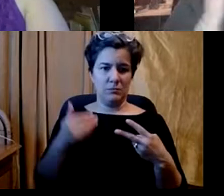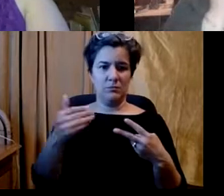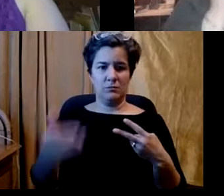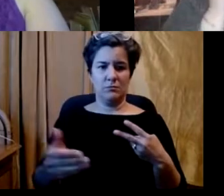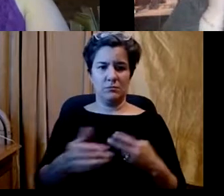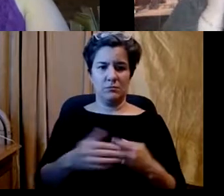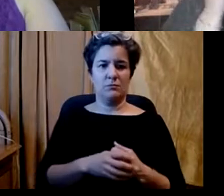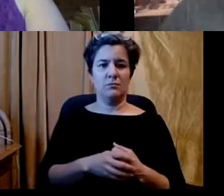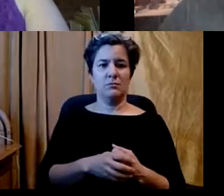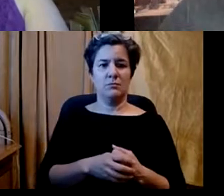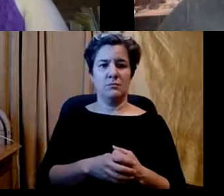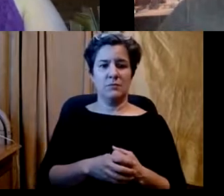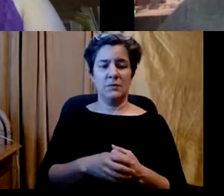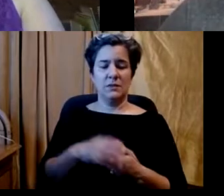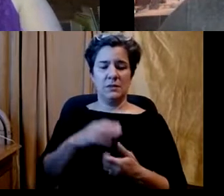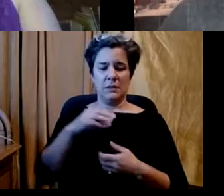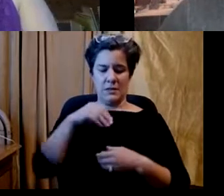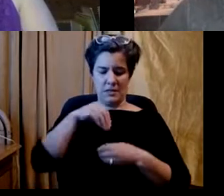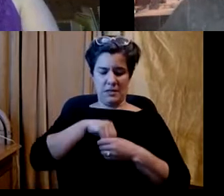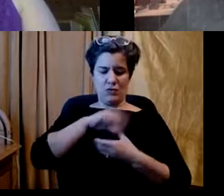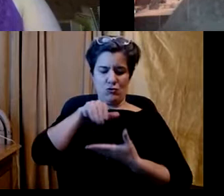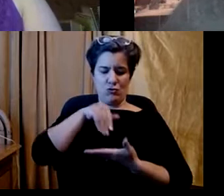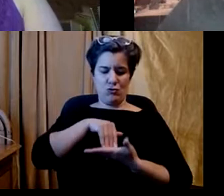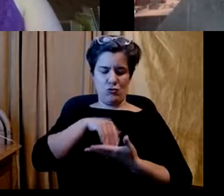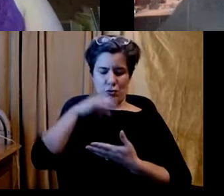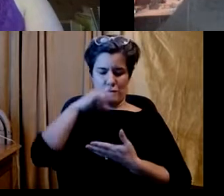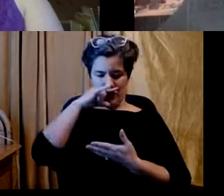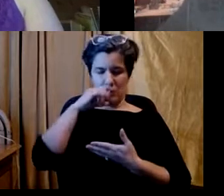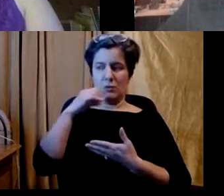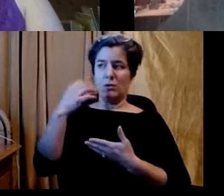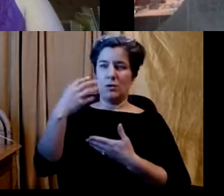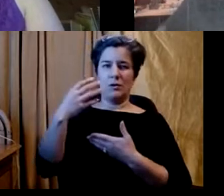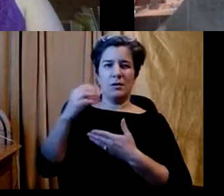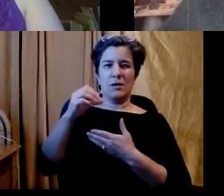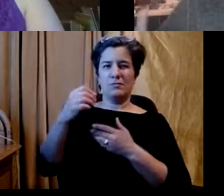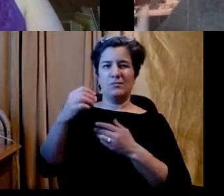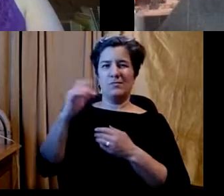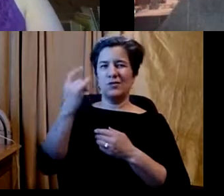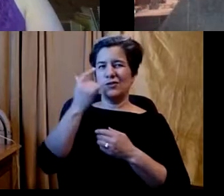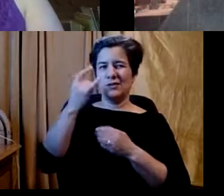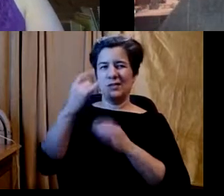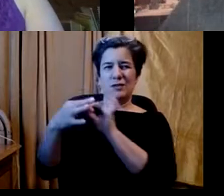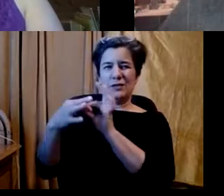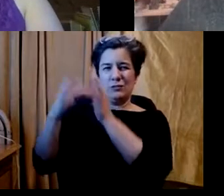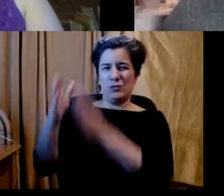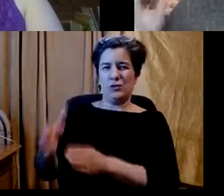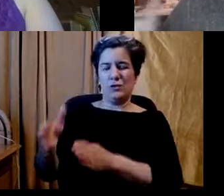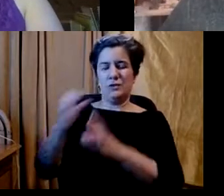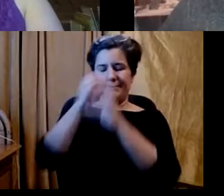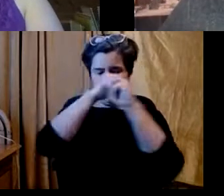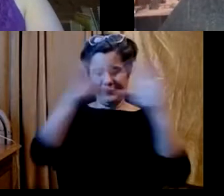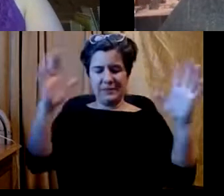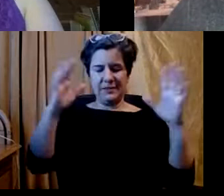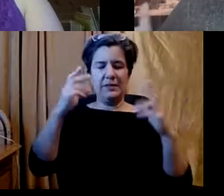it's both, you can either do your inner child or your narcissistic person. So what I want you to do is I want you to, if you visualize well, I want you